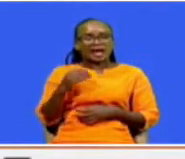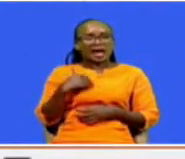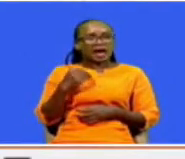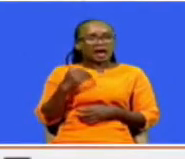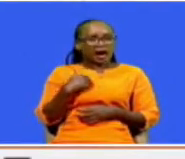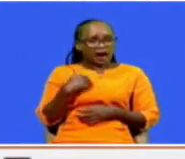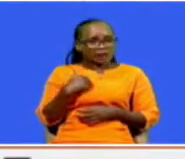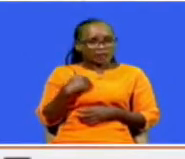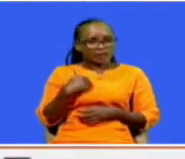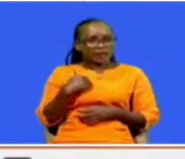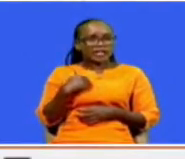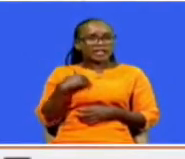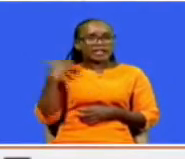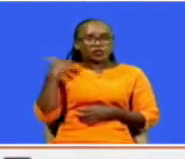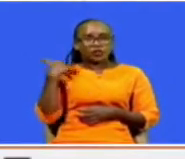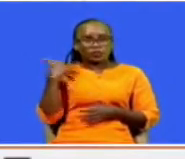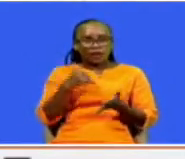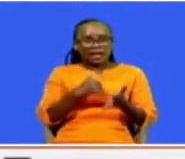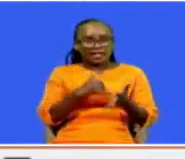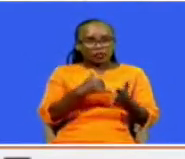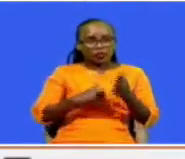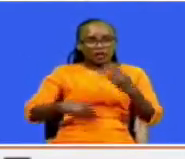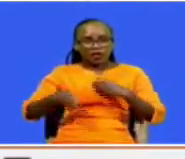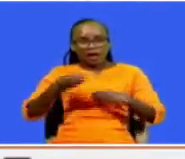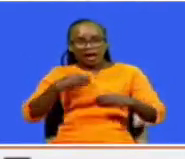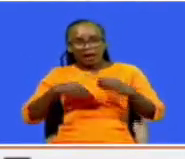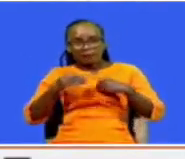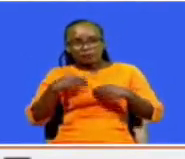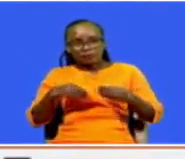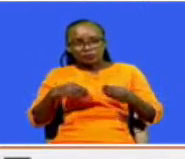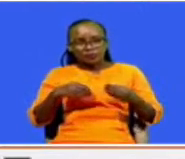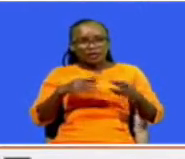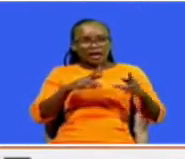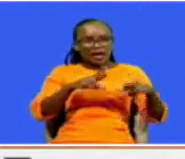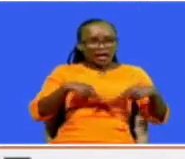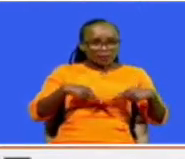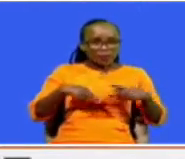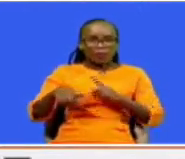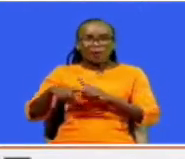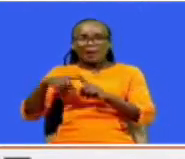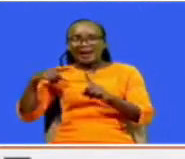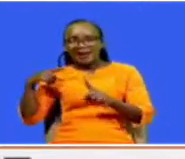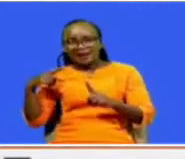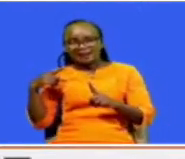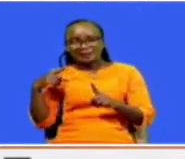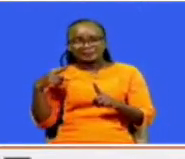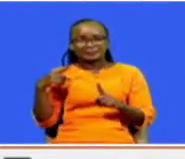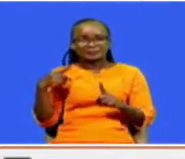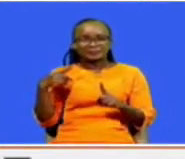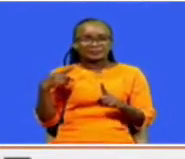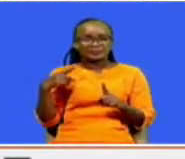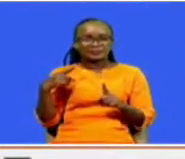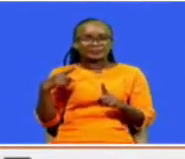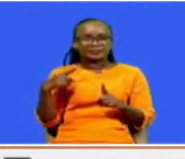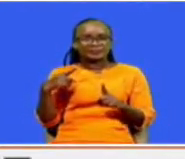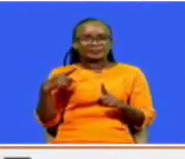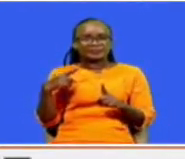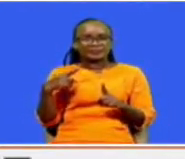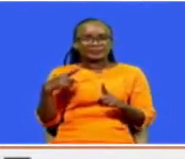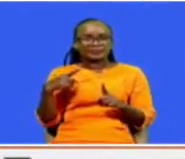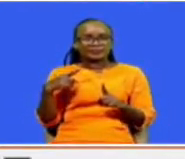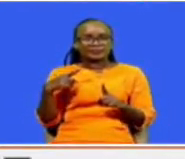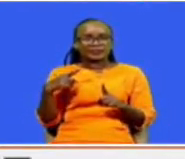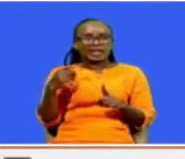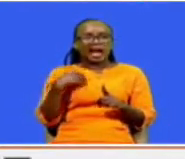in grave crimes, including corruption, rape, murder, and have ongoing